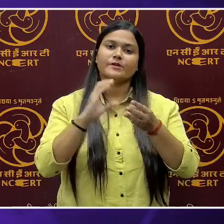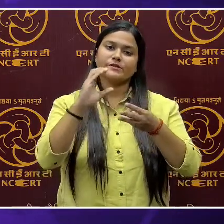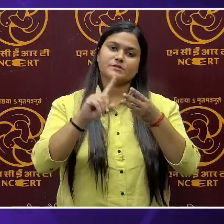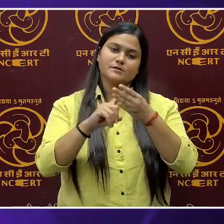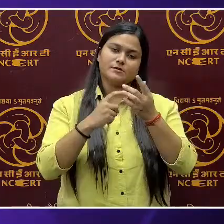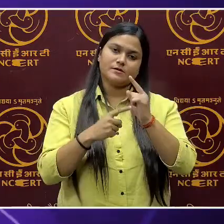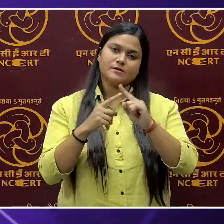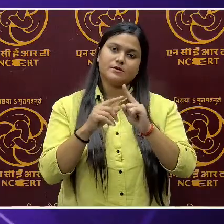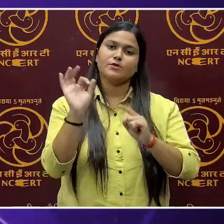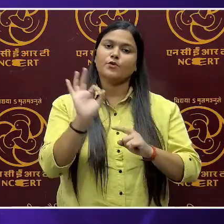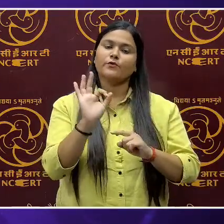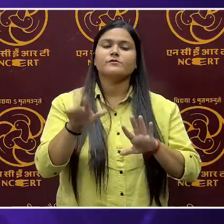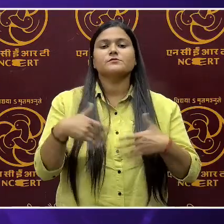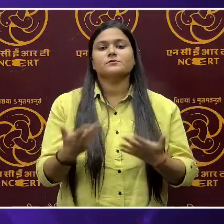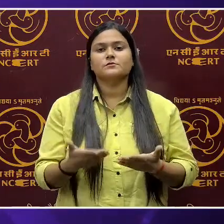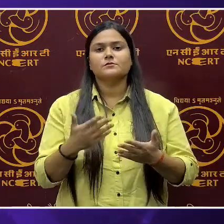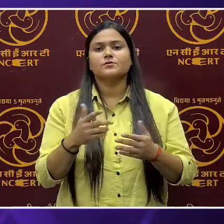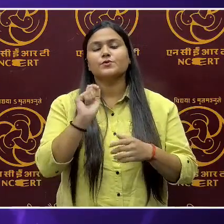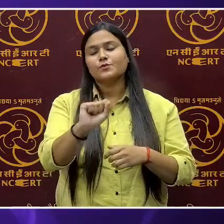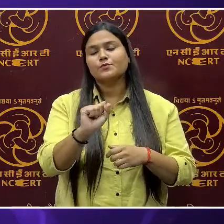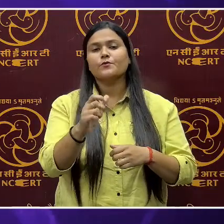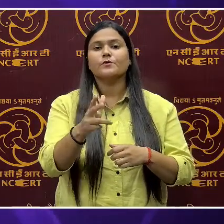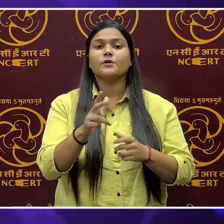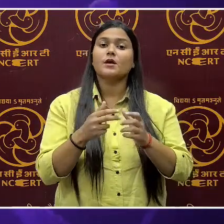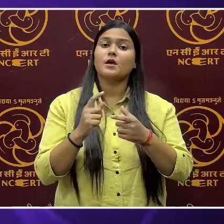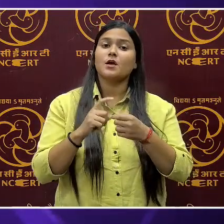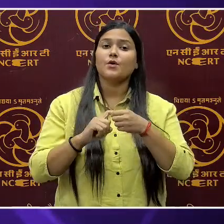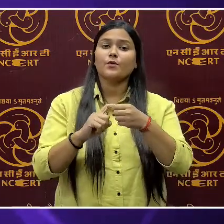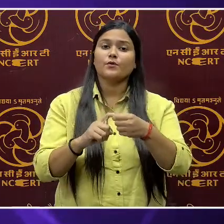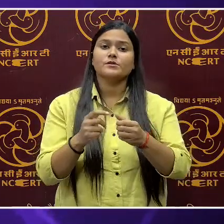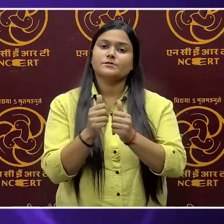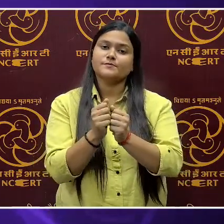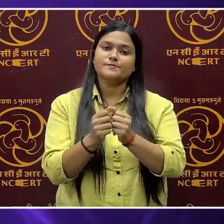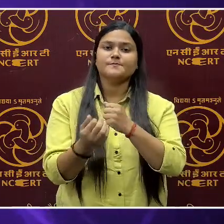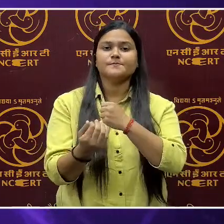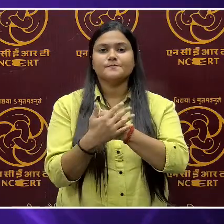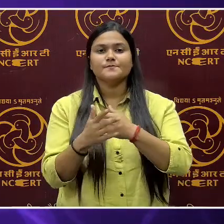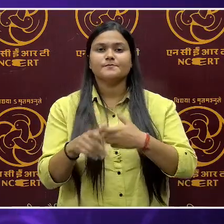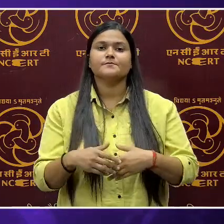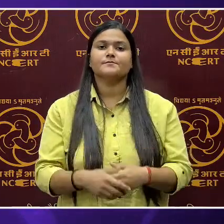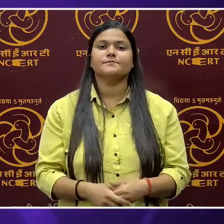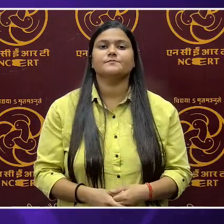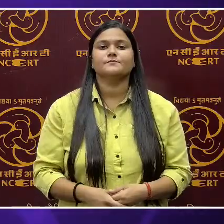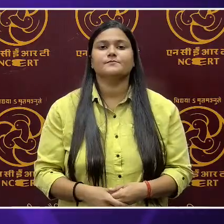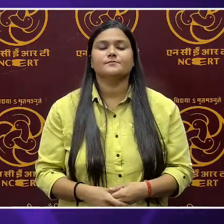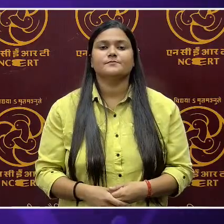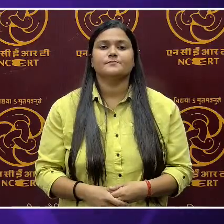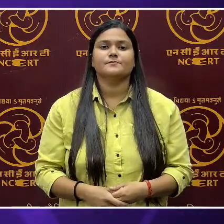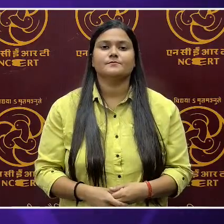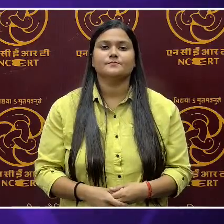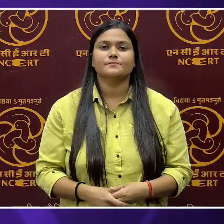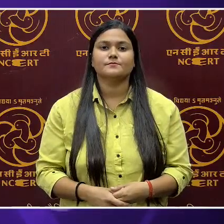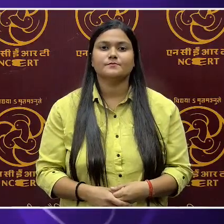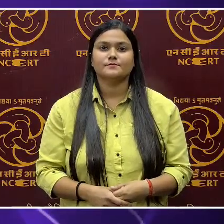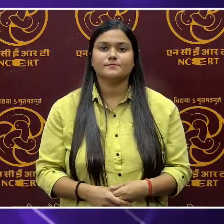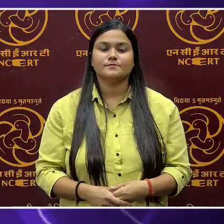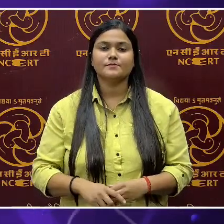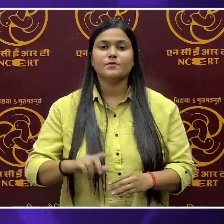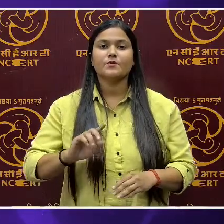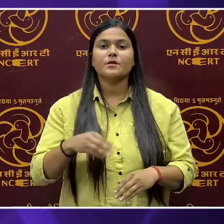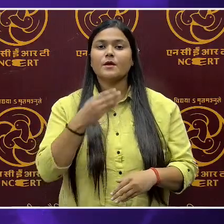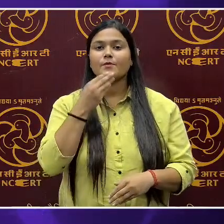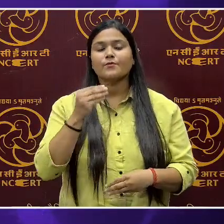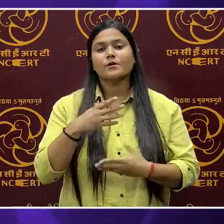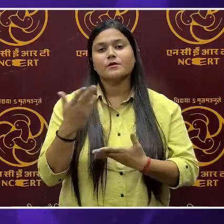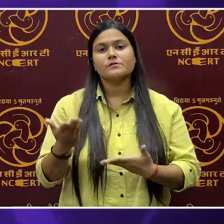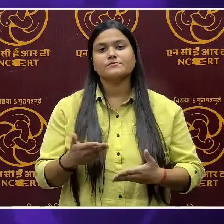Official, you can write down your questions, your queries in the live chat box and we'll definitely be taking them up. Let me please introduce